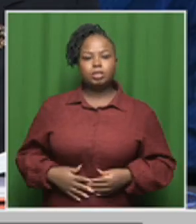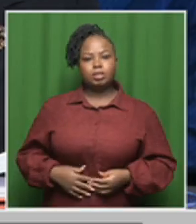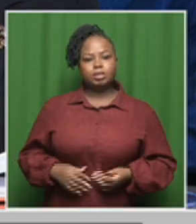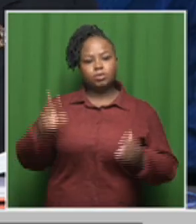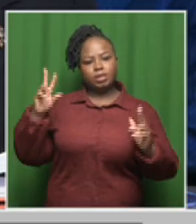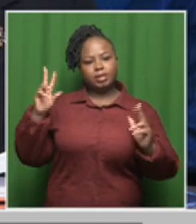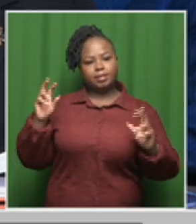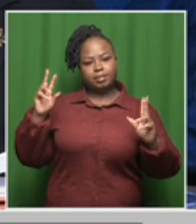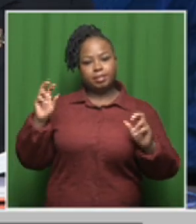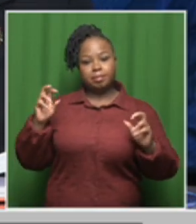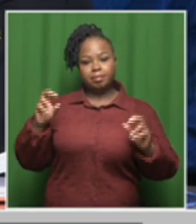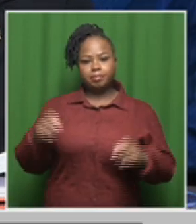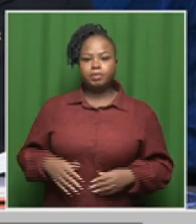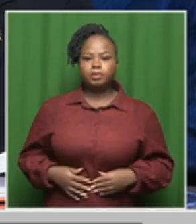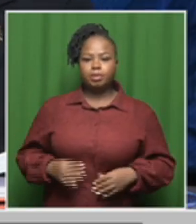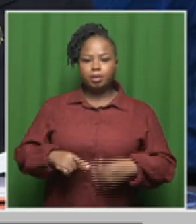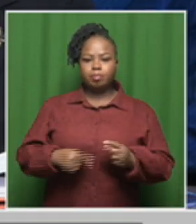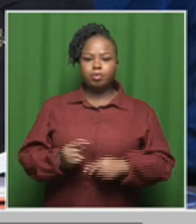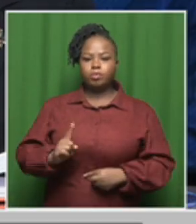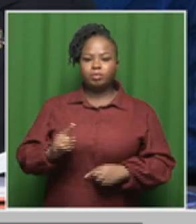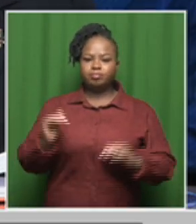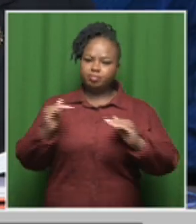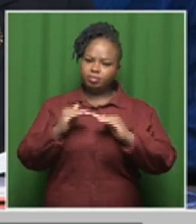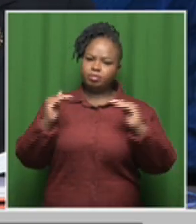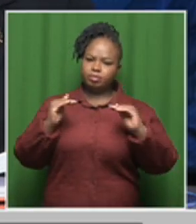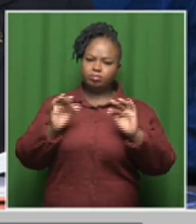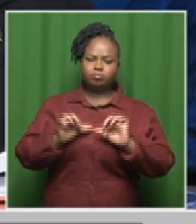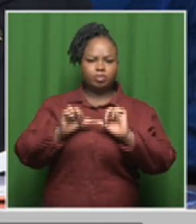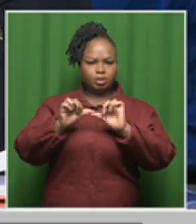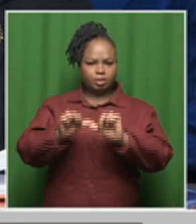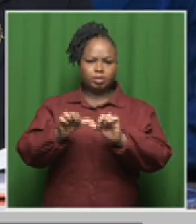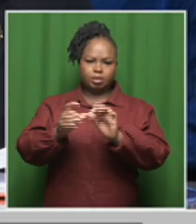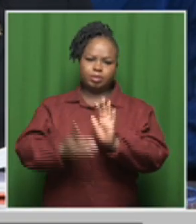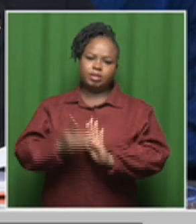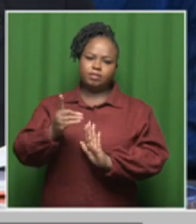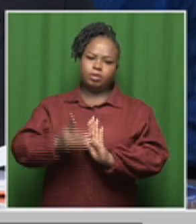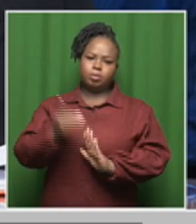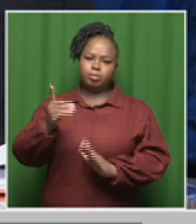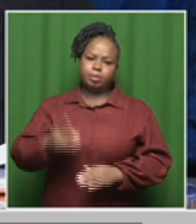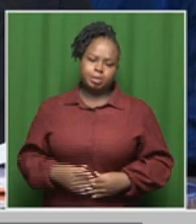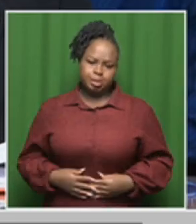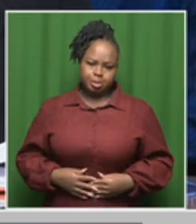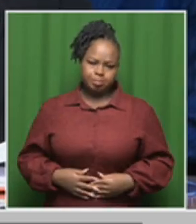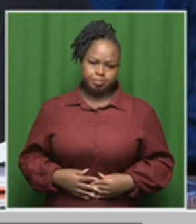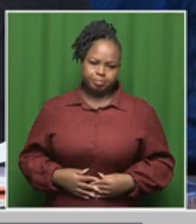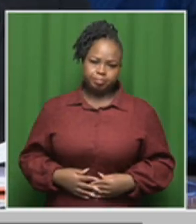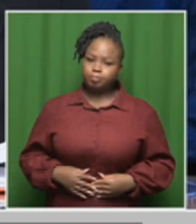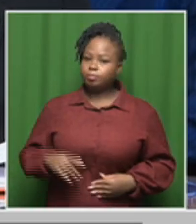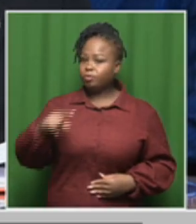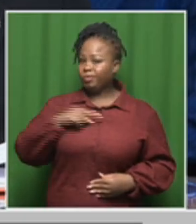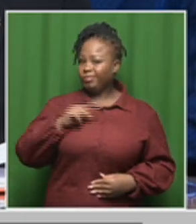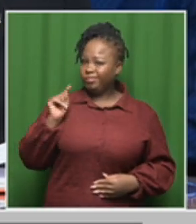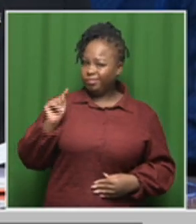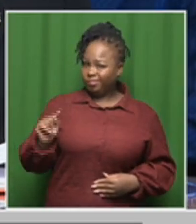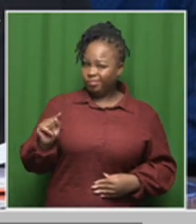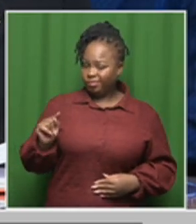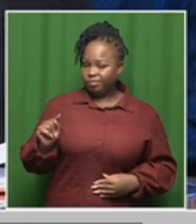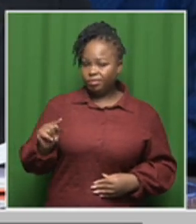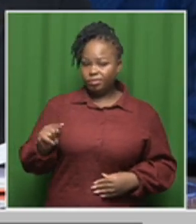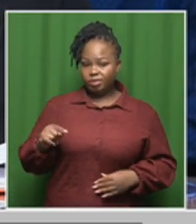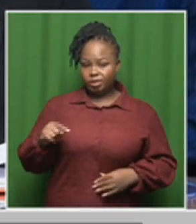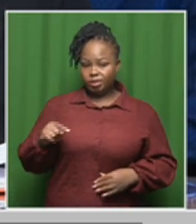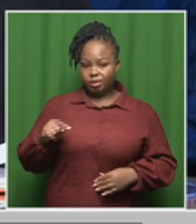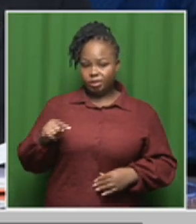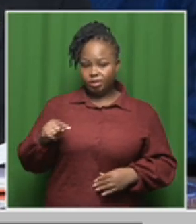around solidarity, equality, and sustainable development, because this group is